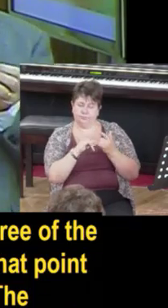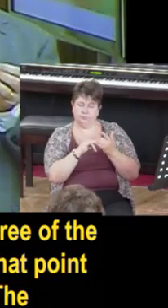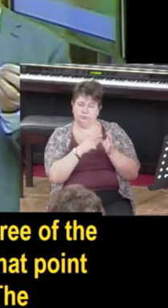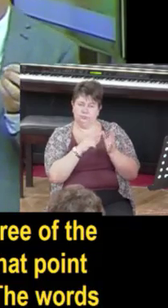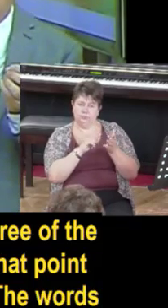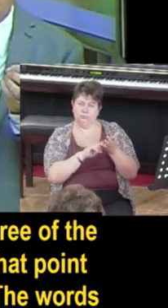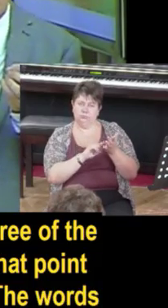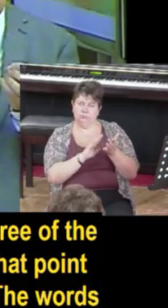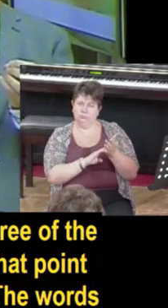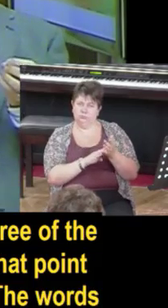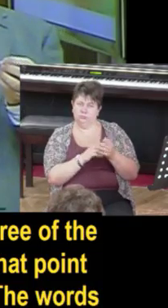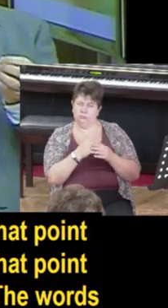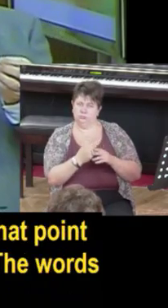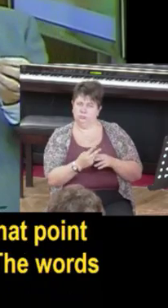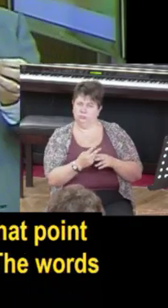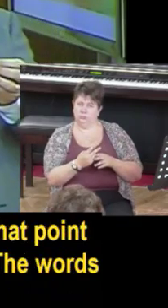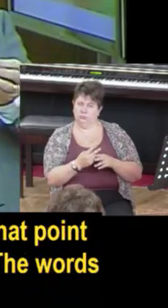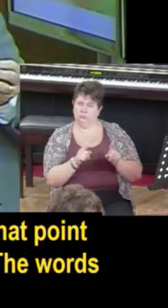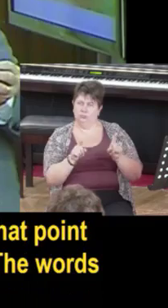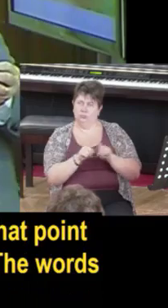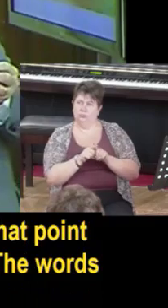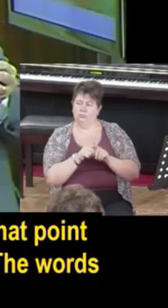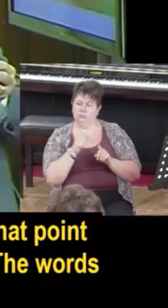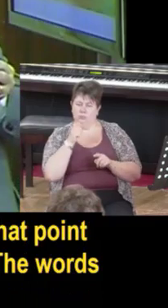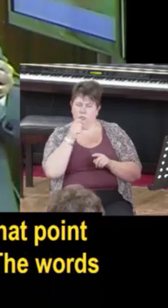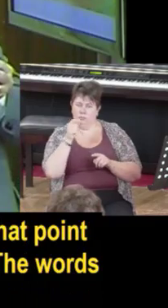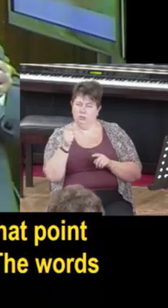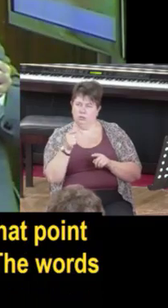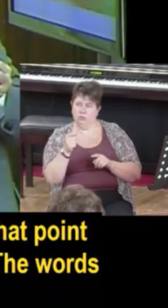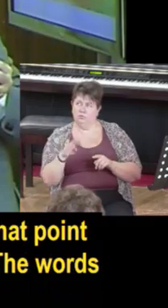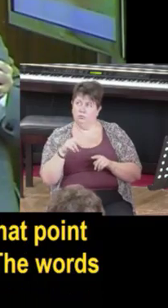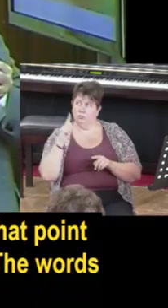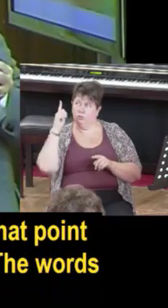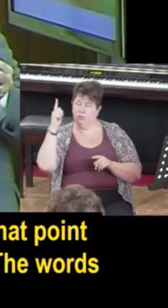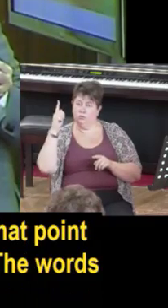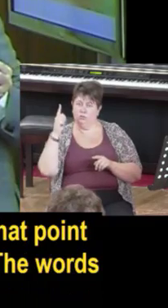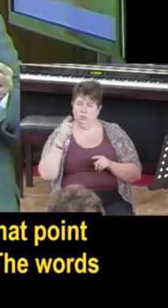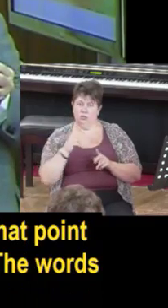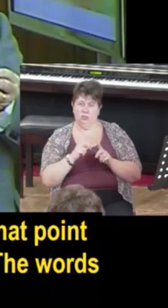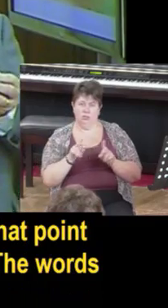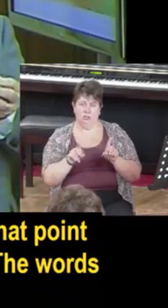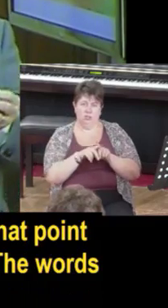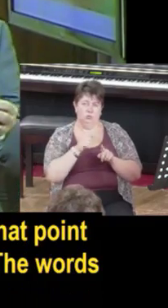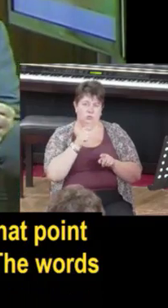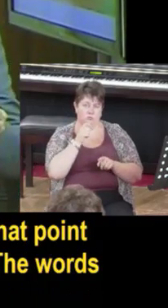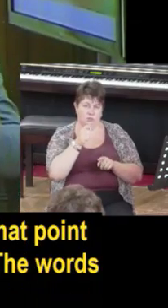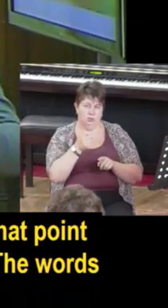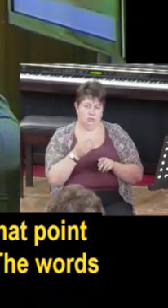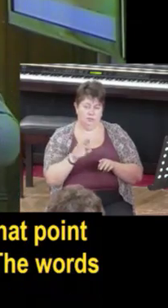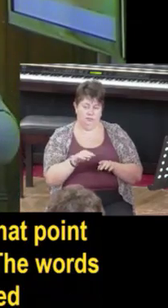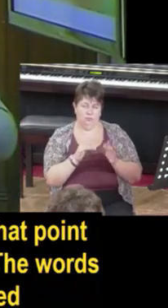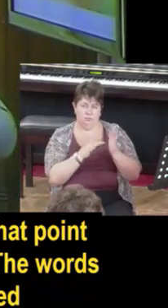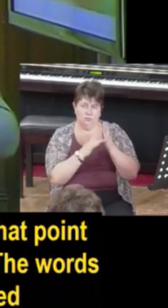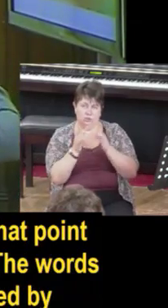then echoed by God of Jesus, his son, at his baptism and at his